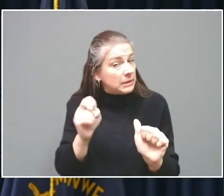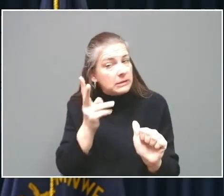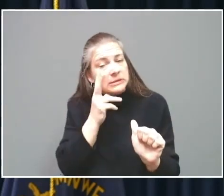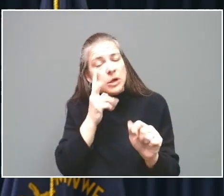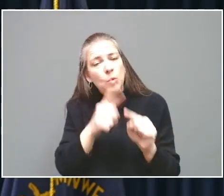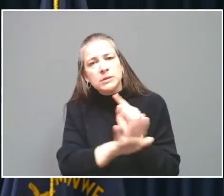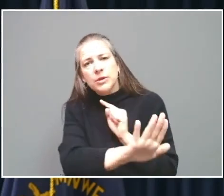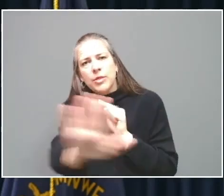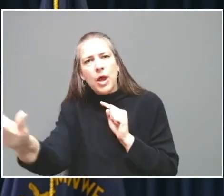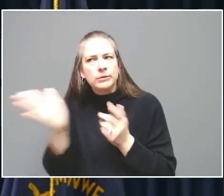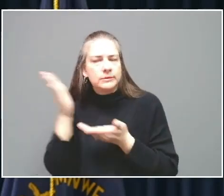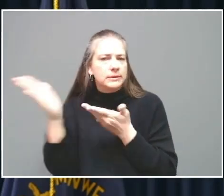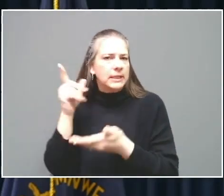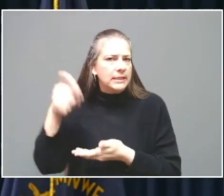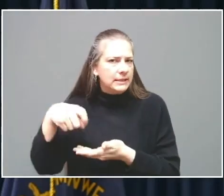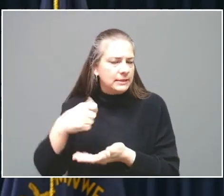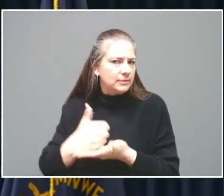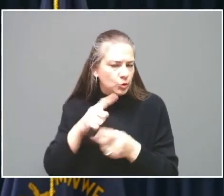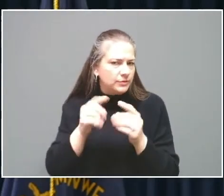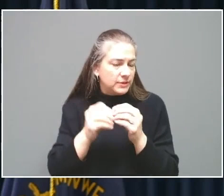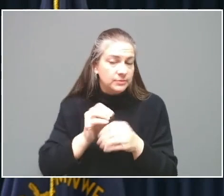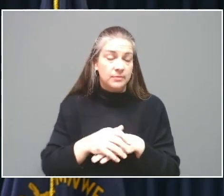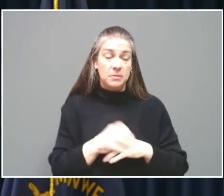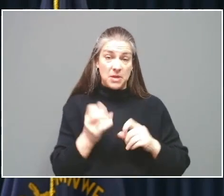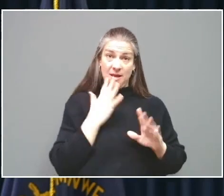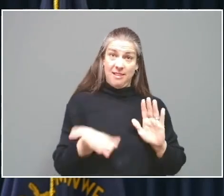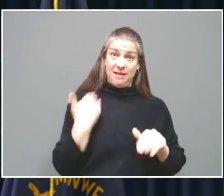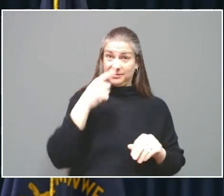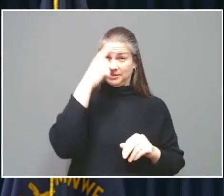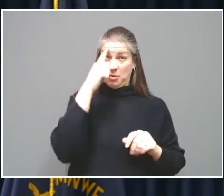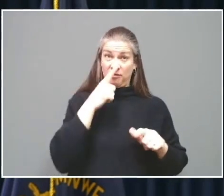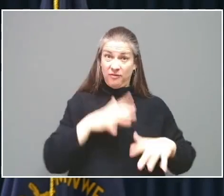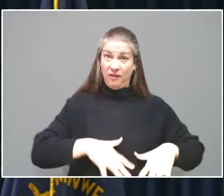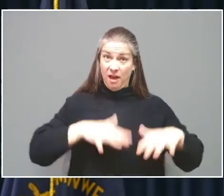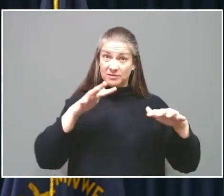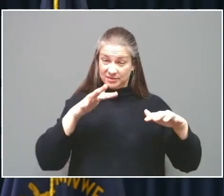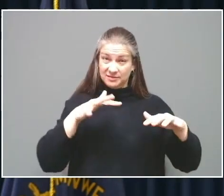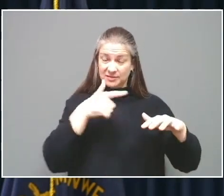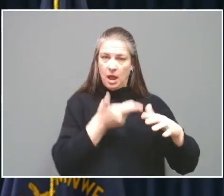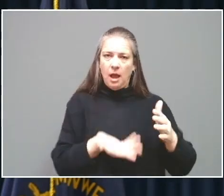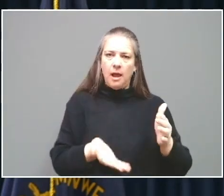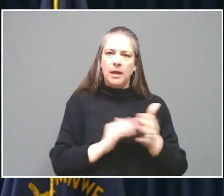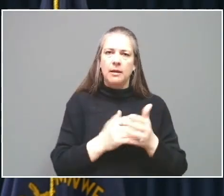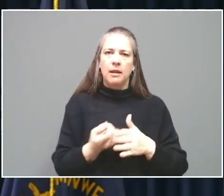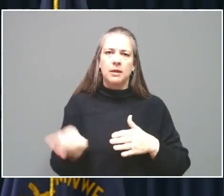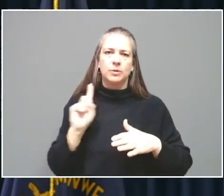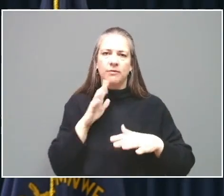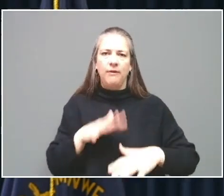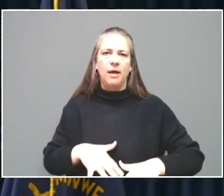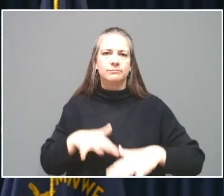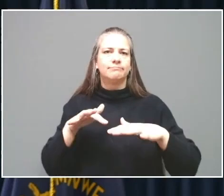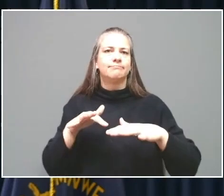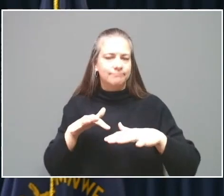Many counties that were declared over last summer's floods experienced additional flooding last week. I know those impacted by